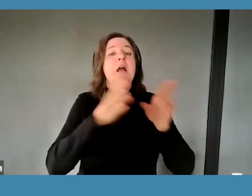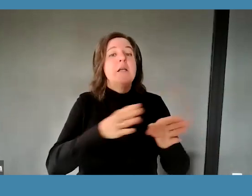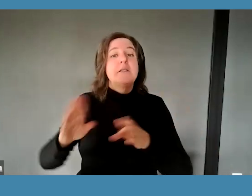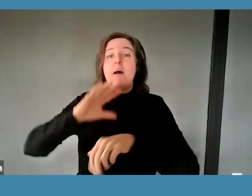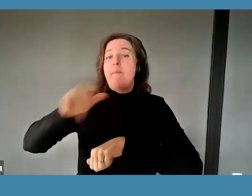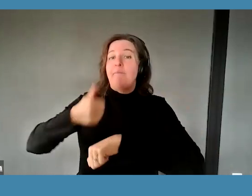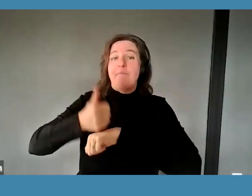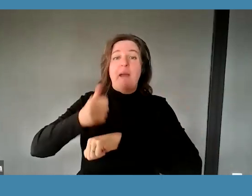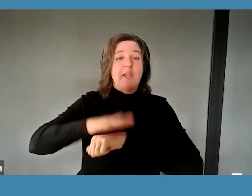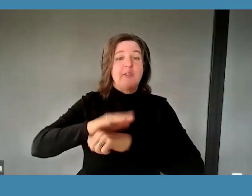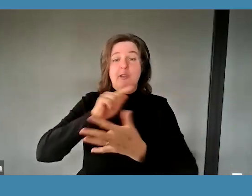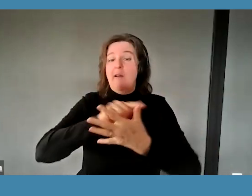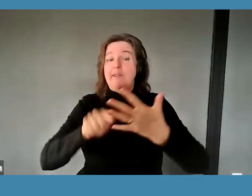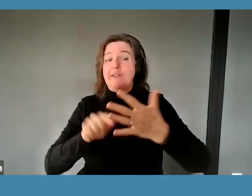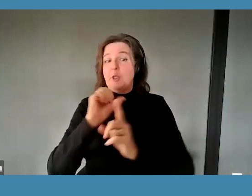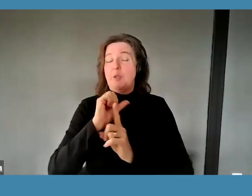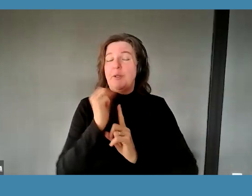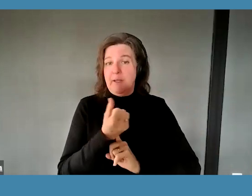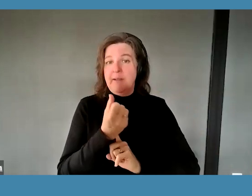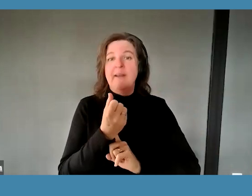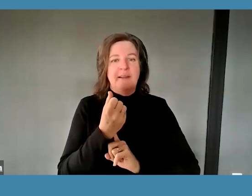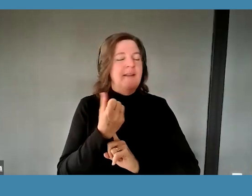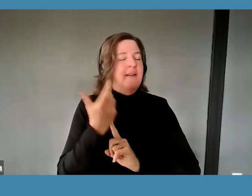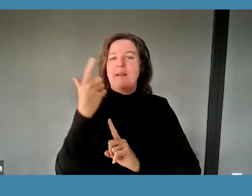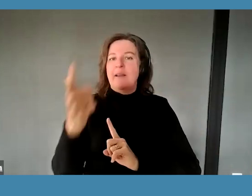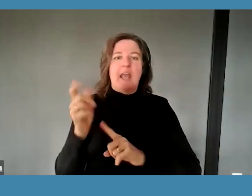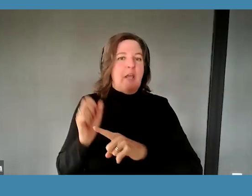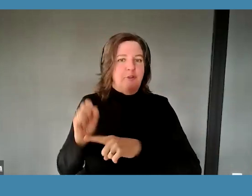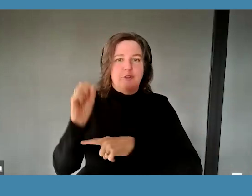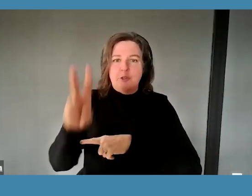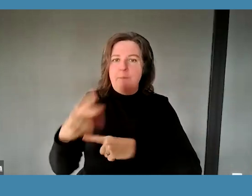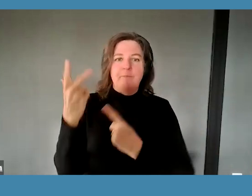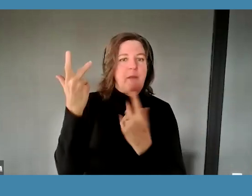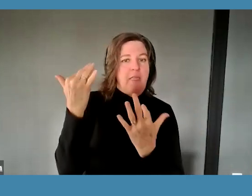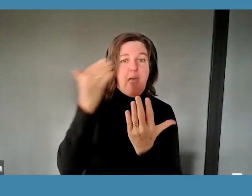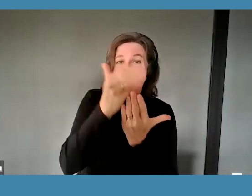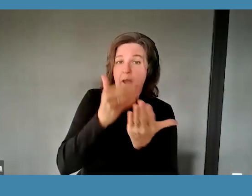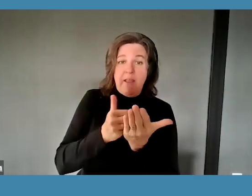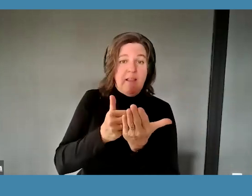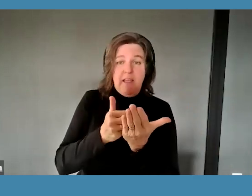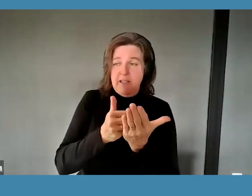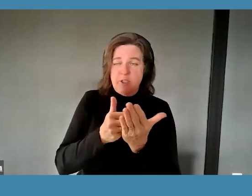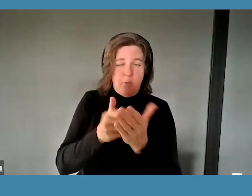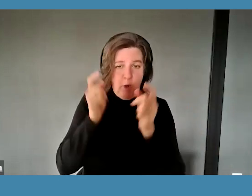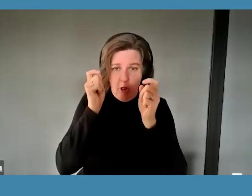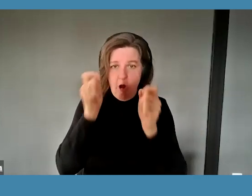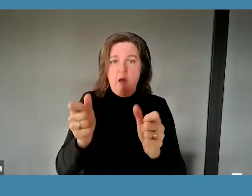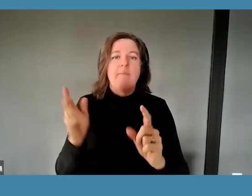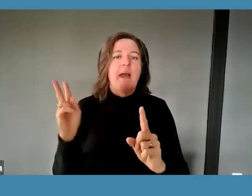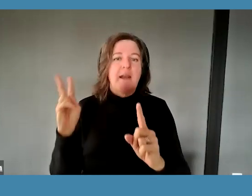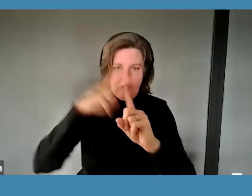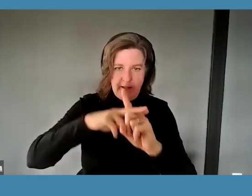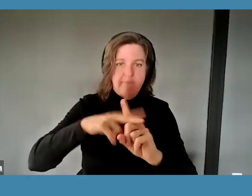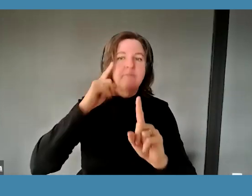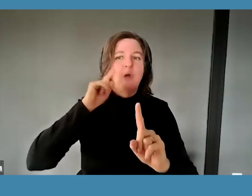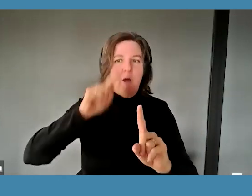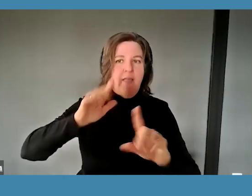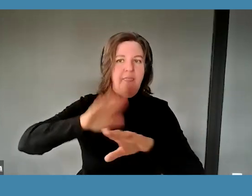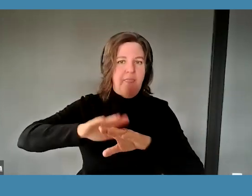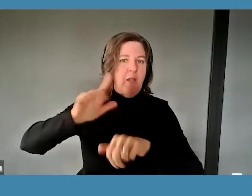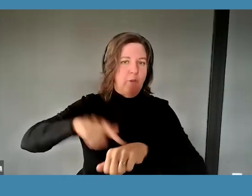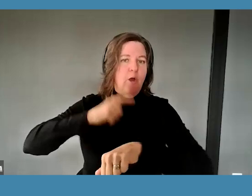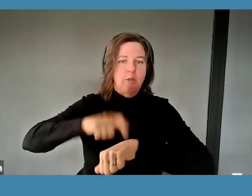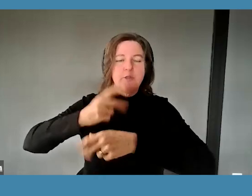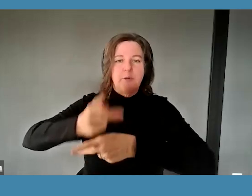circumstances, are able to bypass that wait list and are just going to go directly onto the long-term care waiver. So